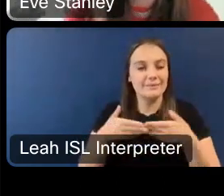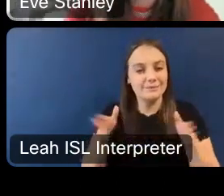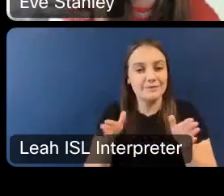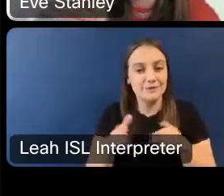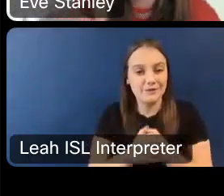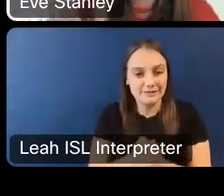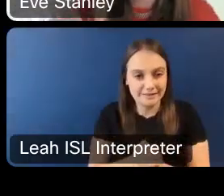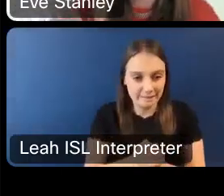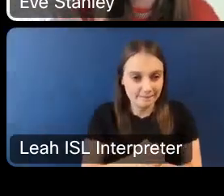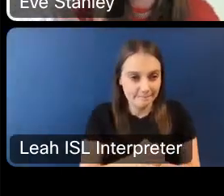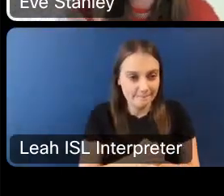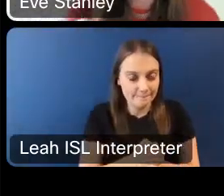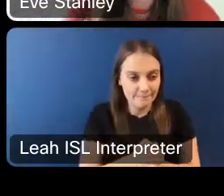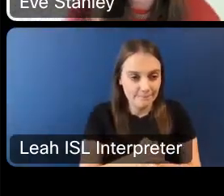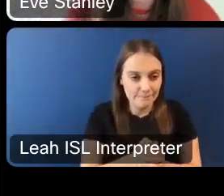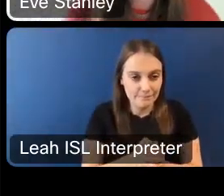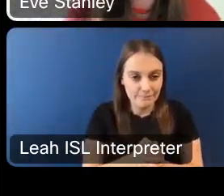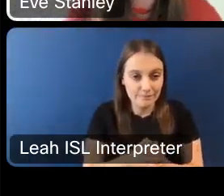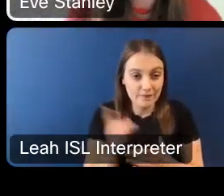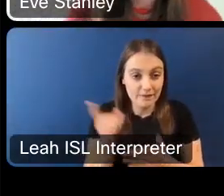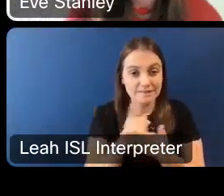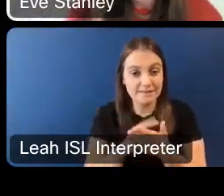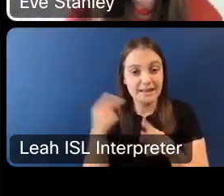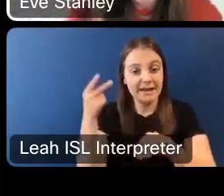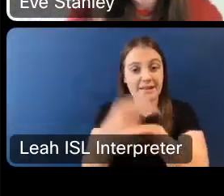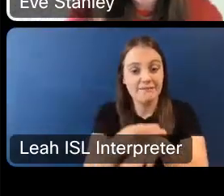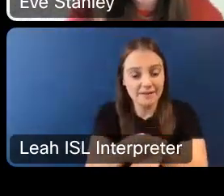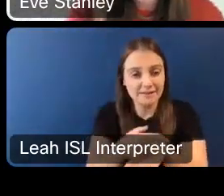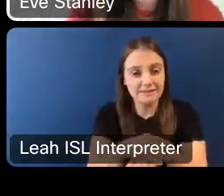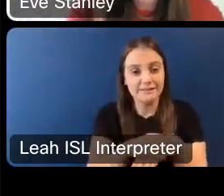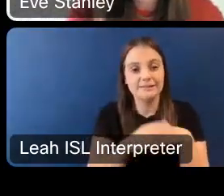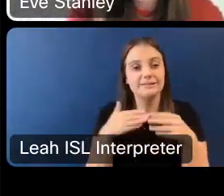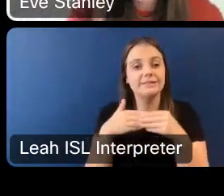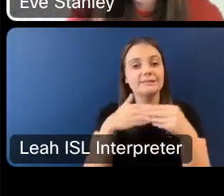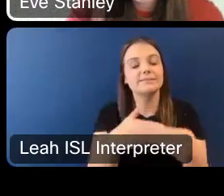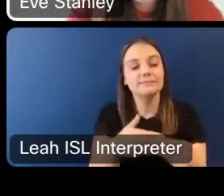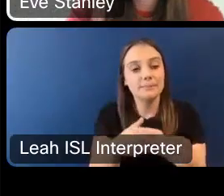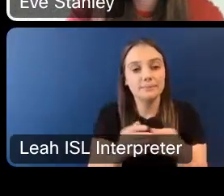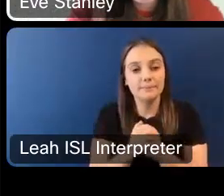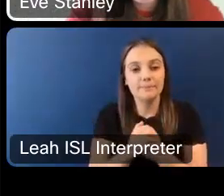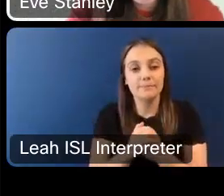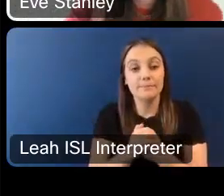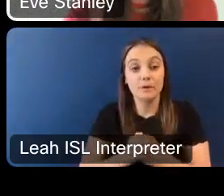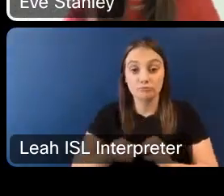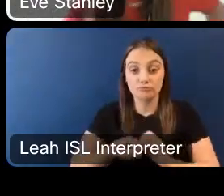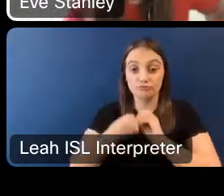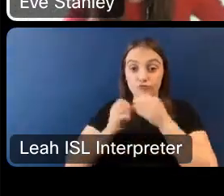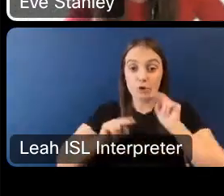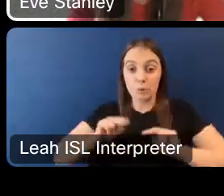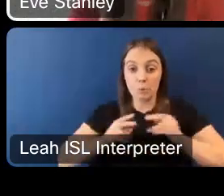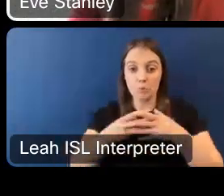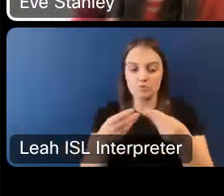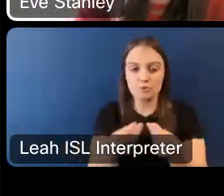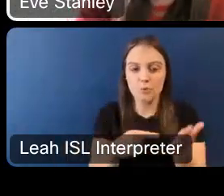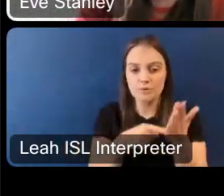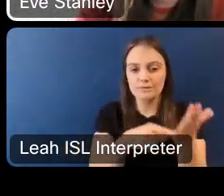What the design interventions led to is that they developed these resources as well, so that